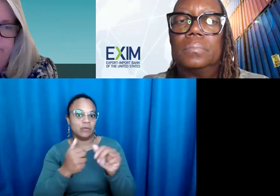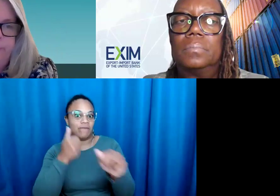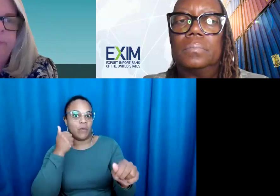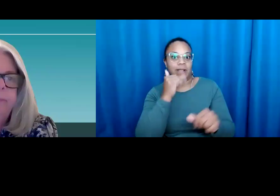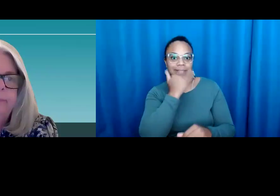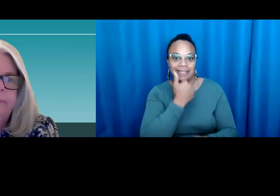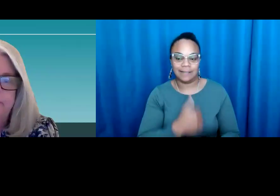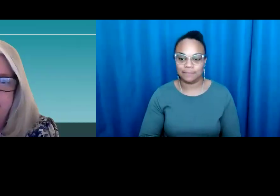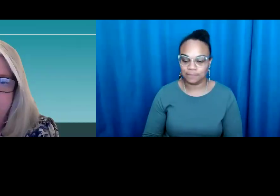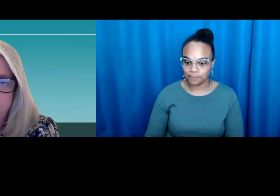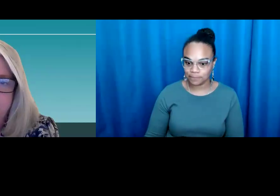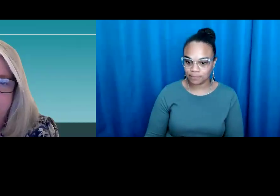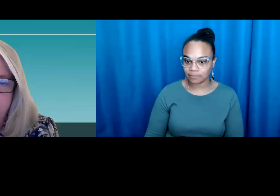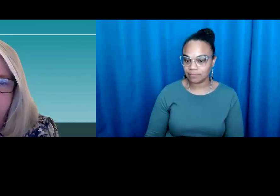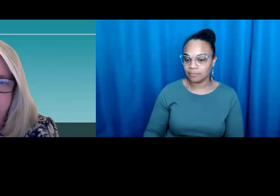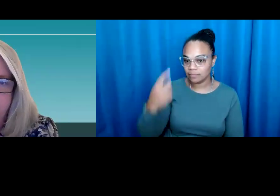I think